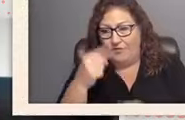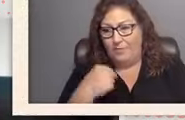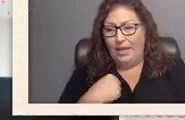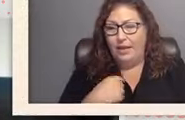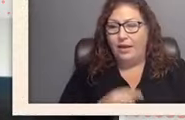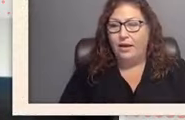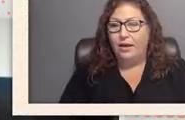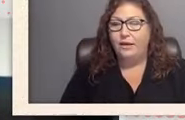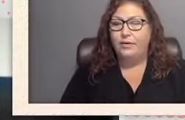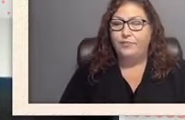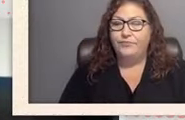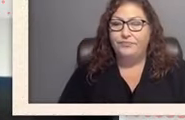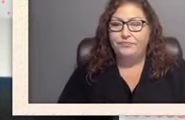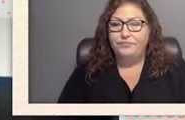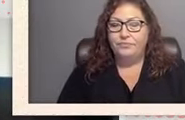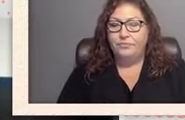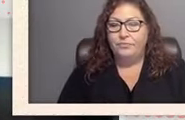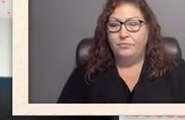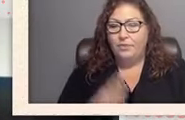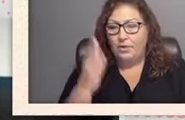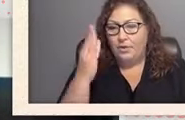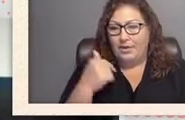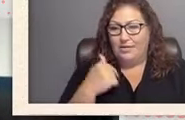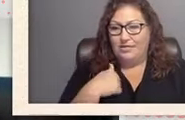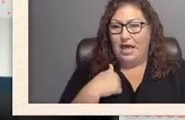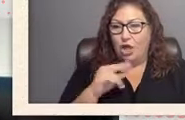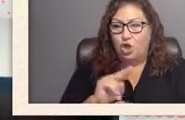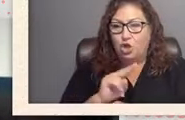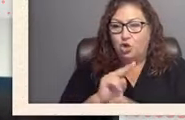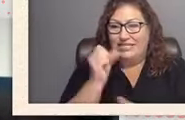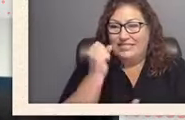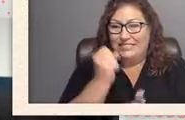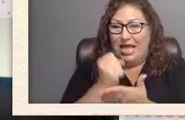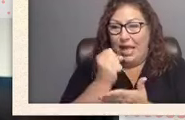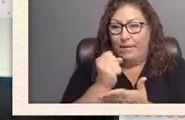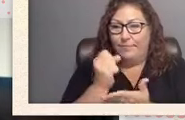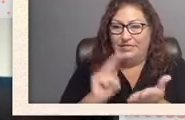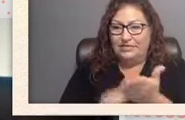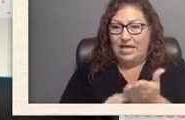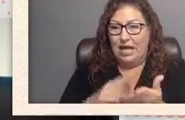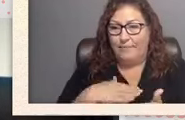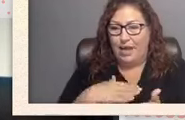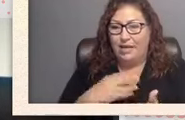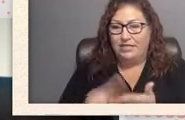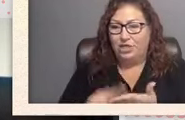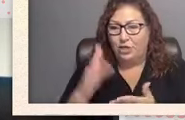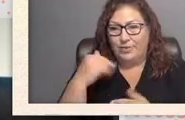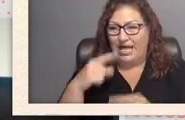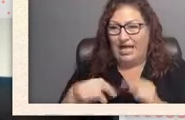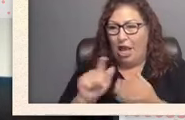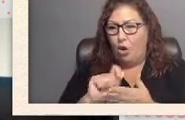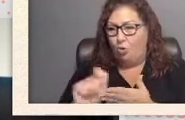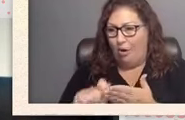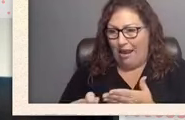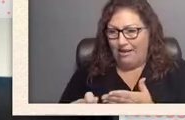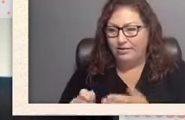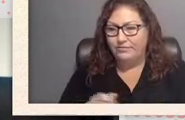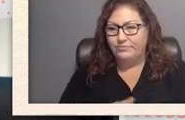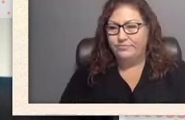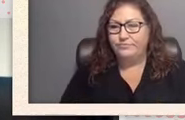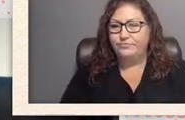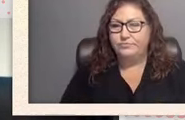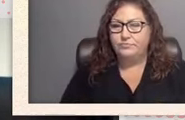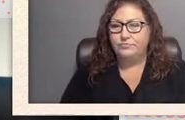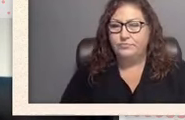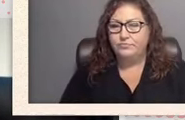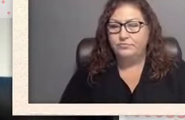I use a stamp to sign my signature because I can't write due to my muscle